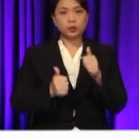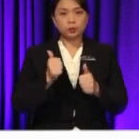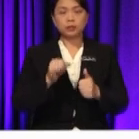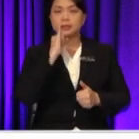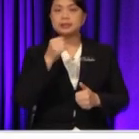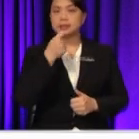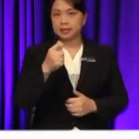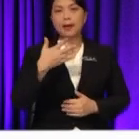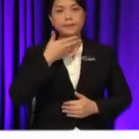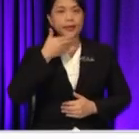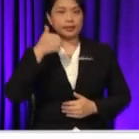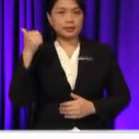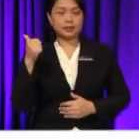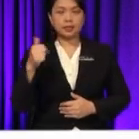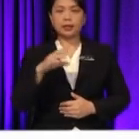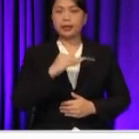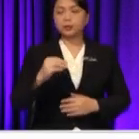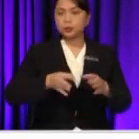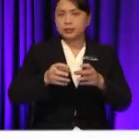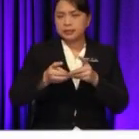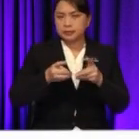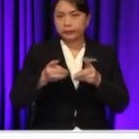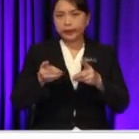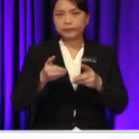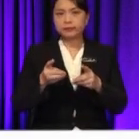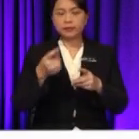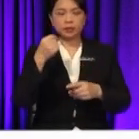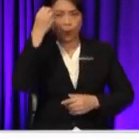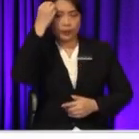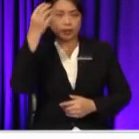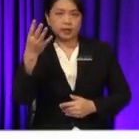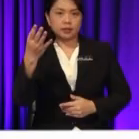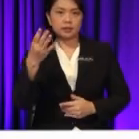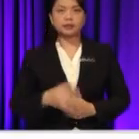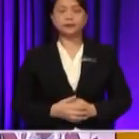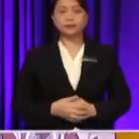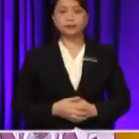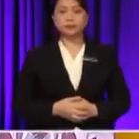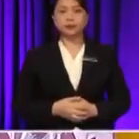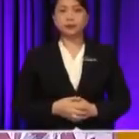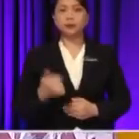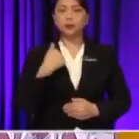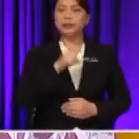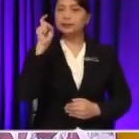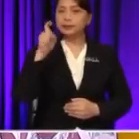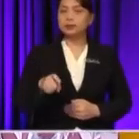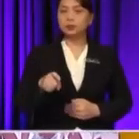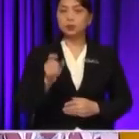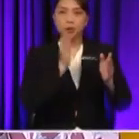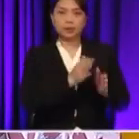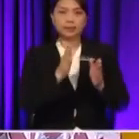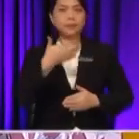own opinion. So we are going to describe our opinion and justify our reasons. Next, we also need to organize the best ideas